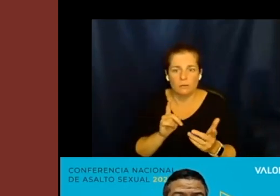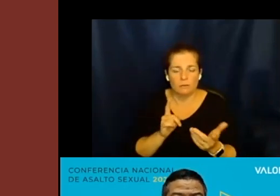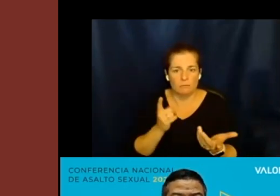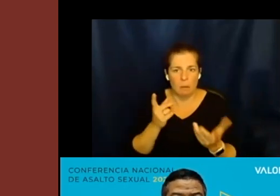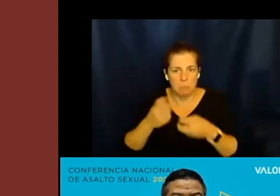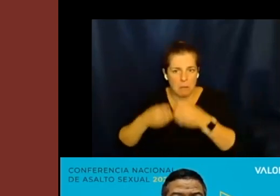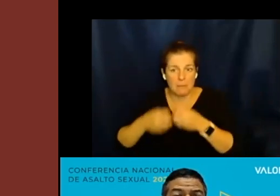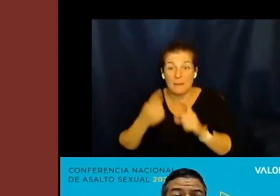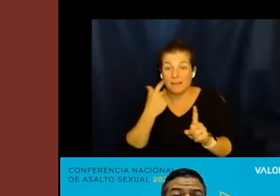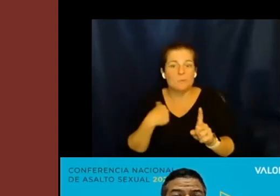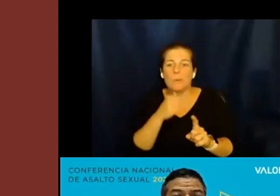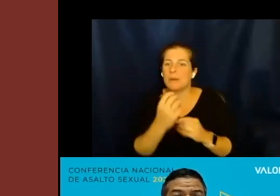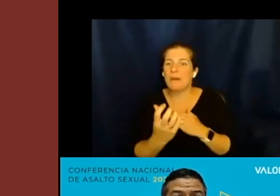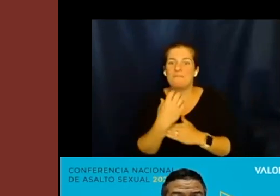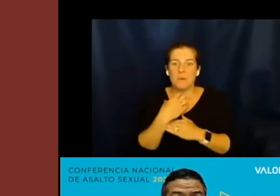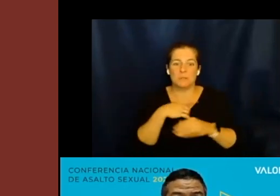indoors together.